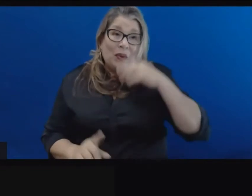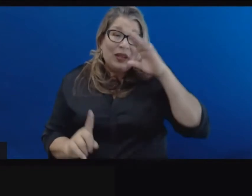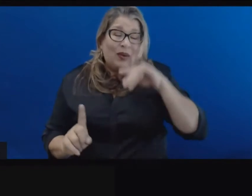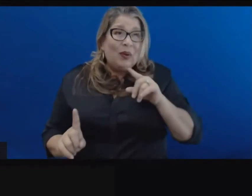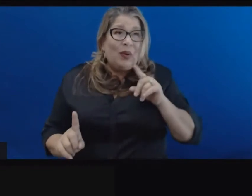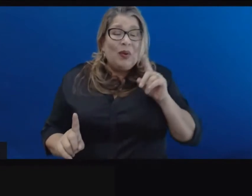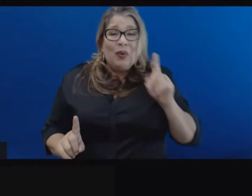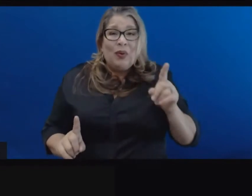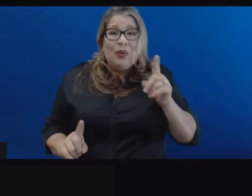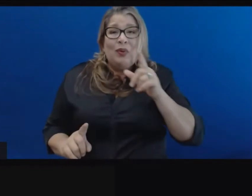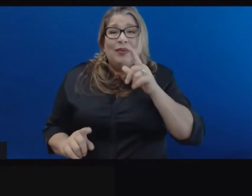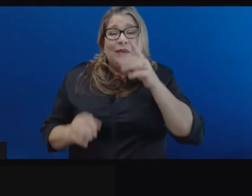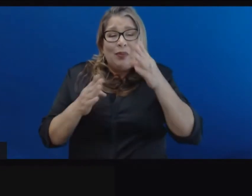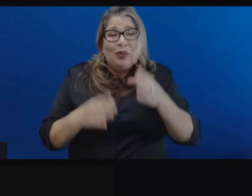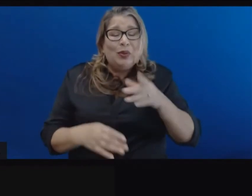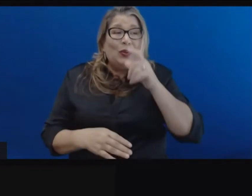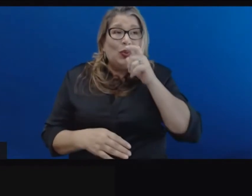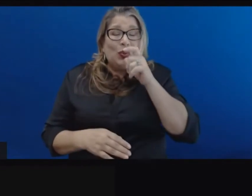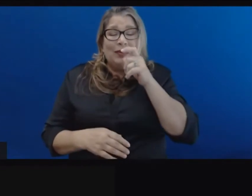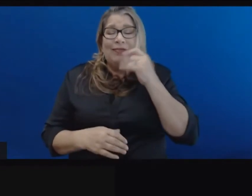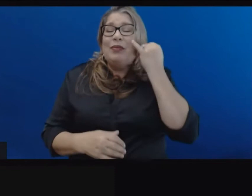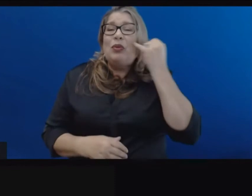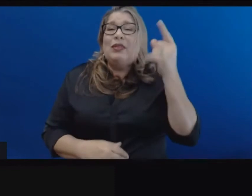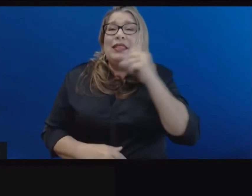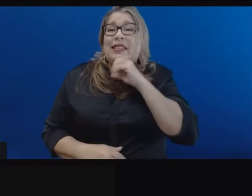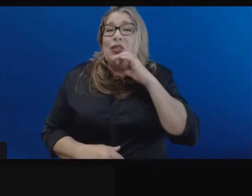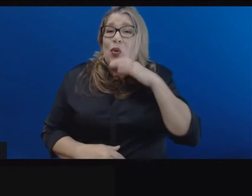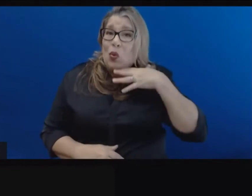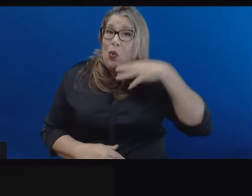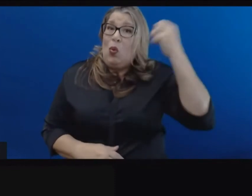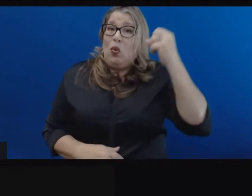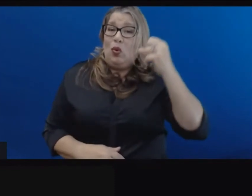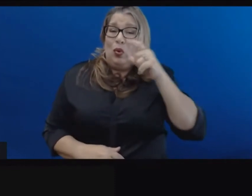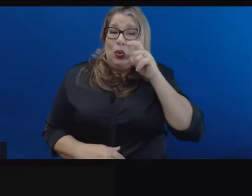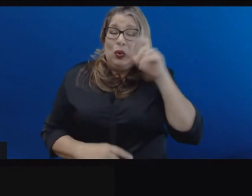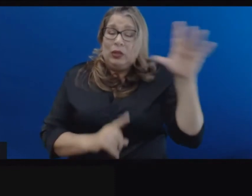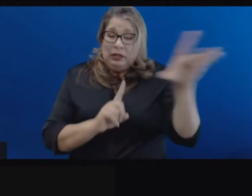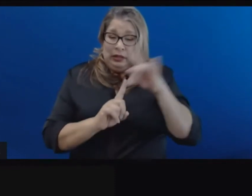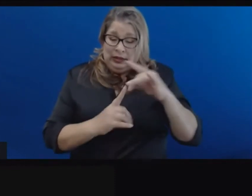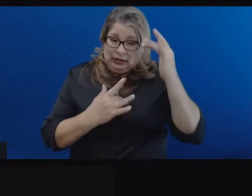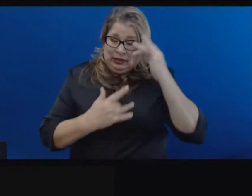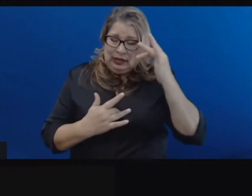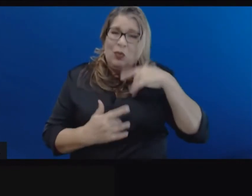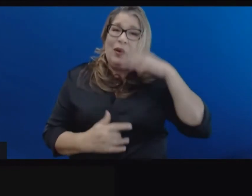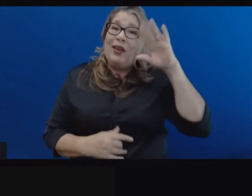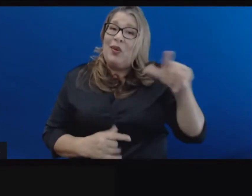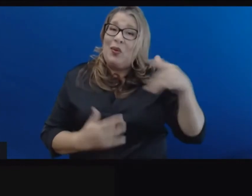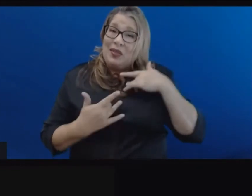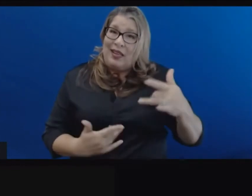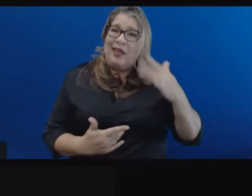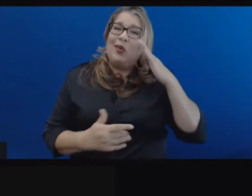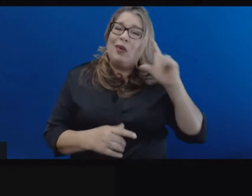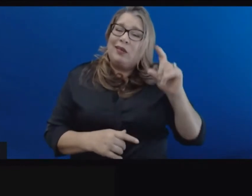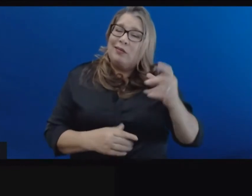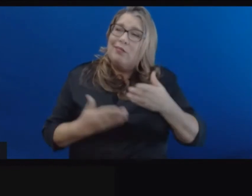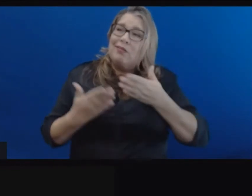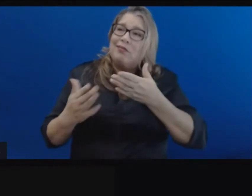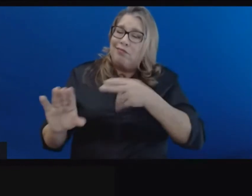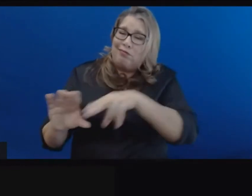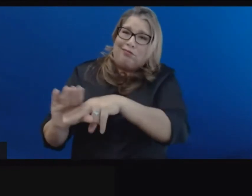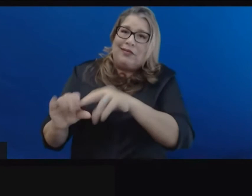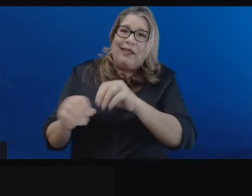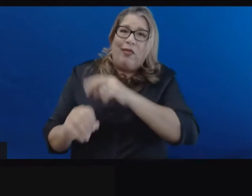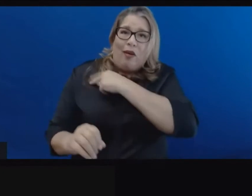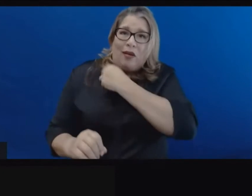who gets infected, that they become more likely to need a hospital stay and maybe have the worst outcome of